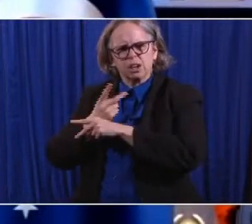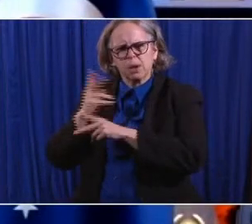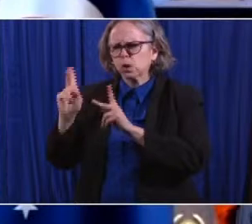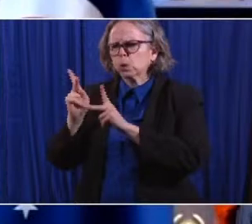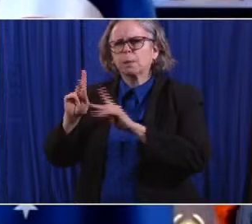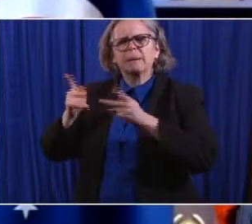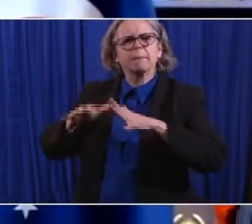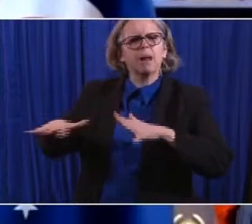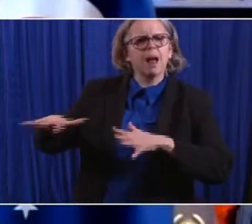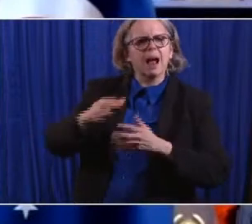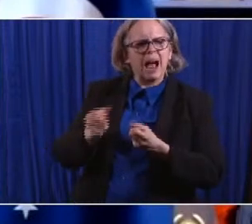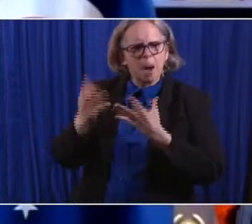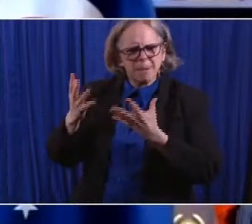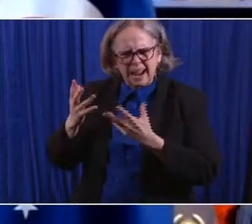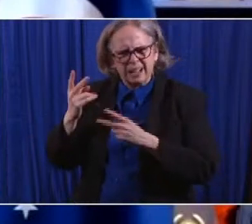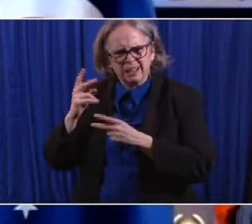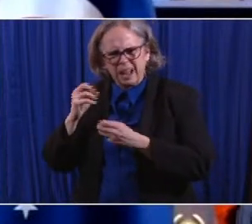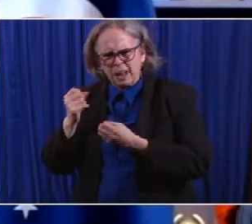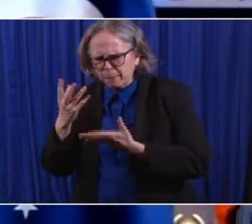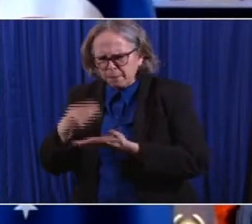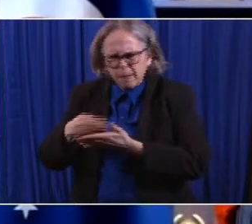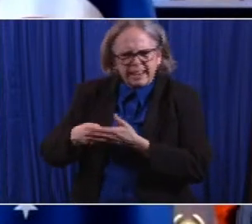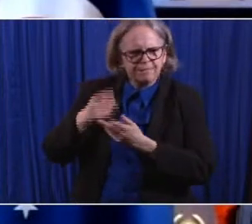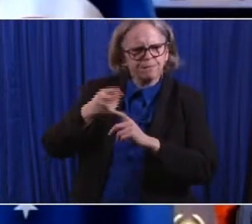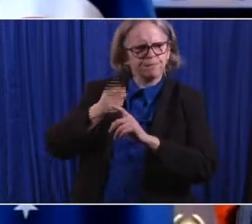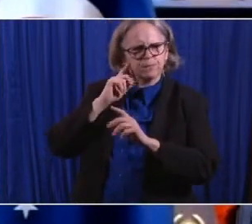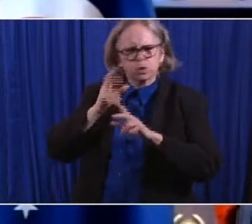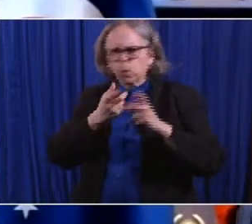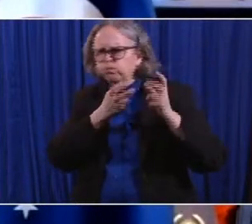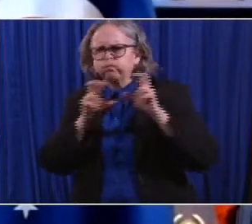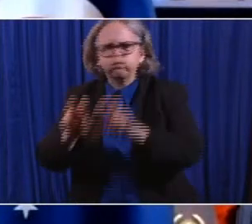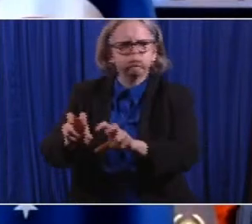In doing this, it really puts